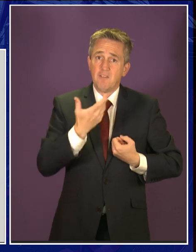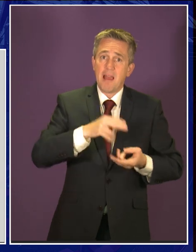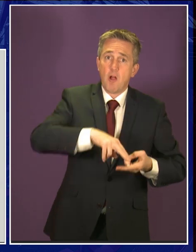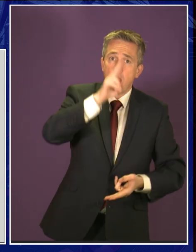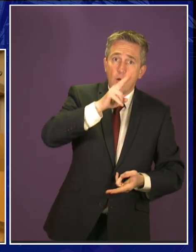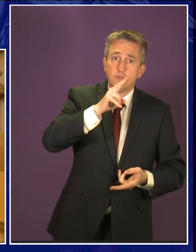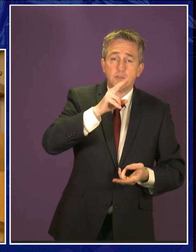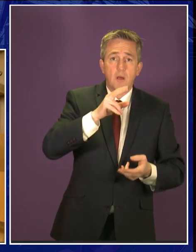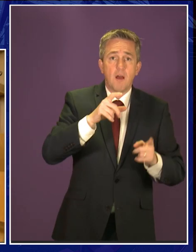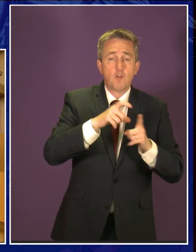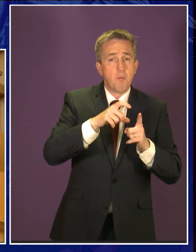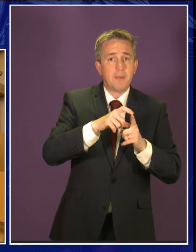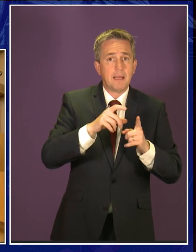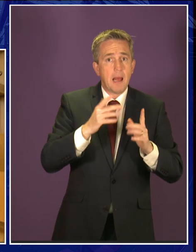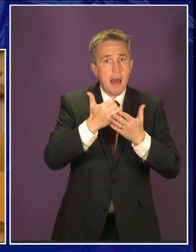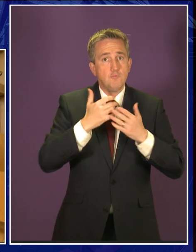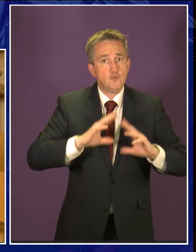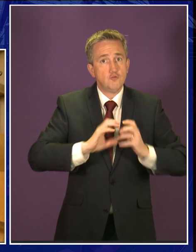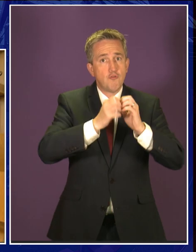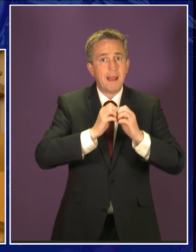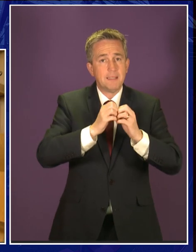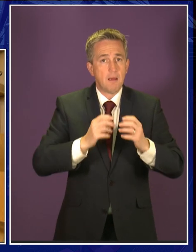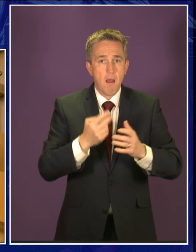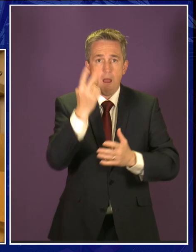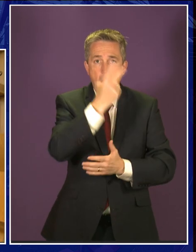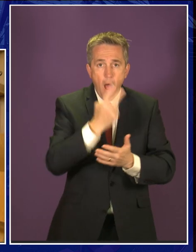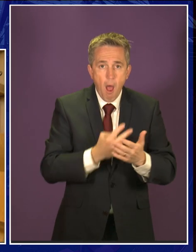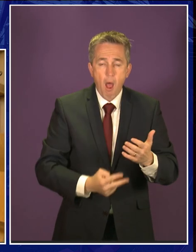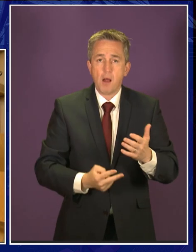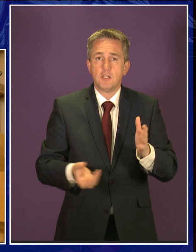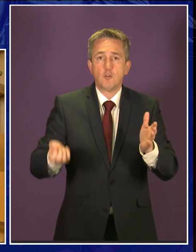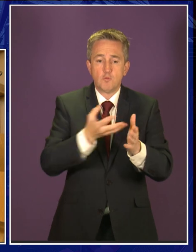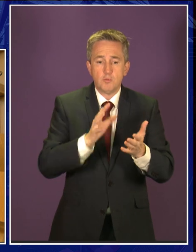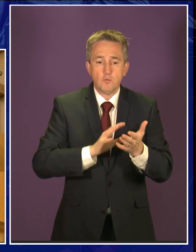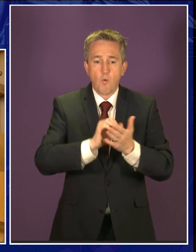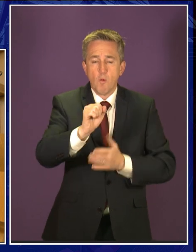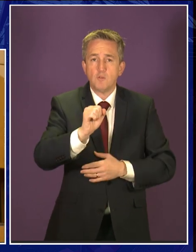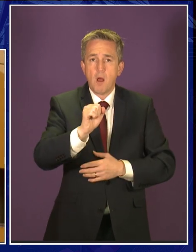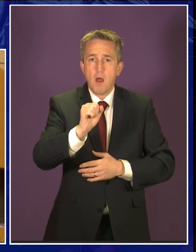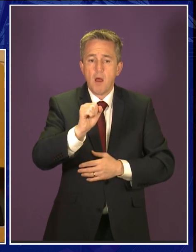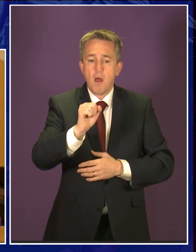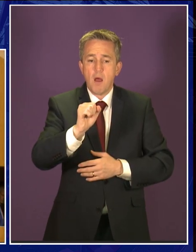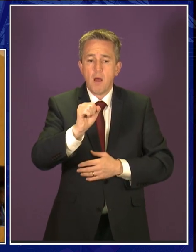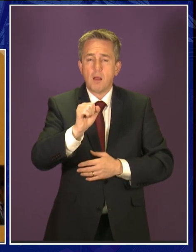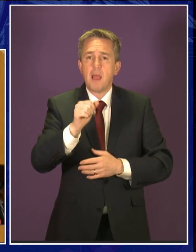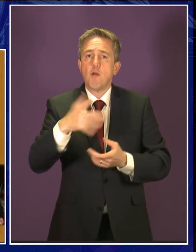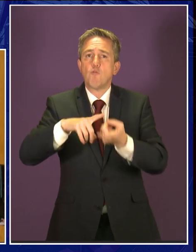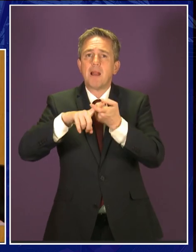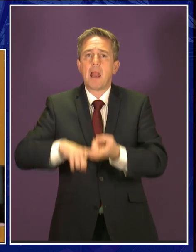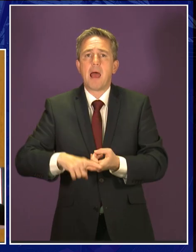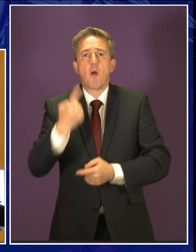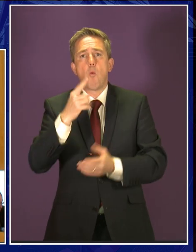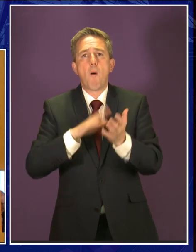dopamine, it makes you creative, and it helps you to produce art and contribute to culture. And it's all bound together by one